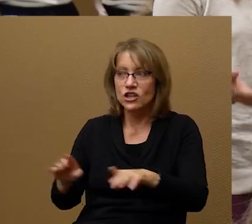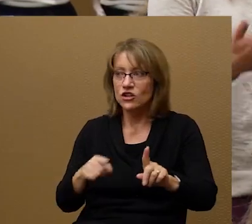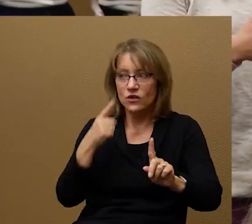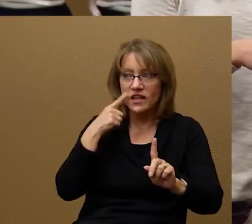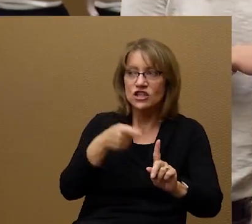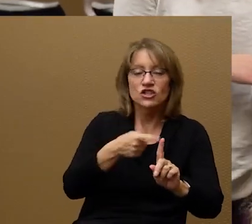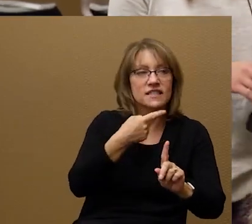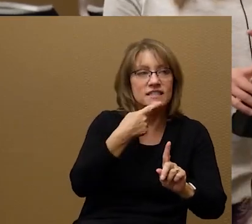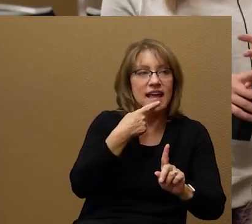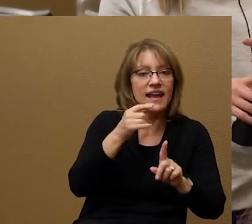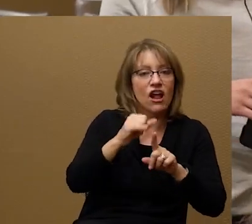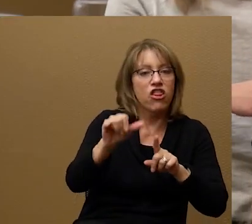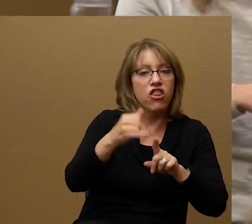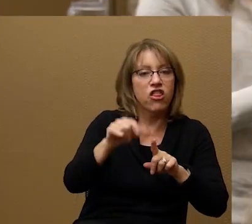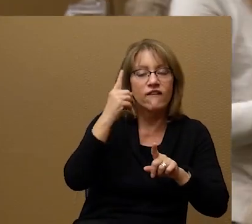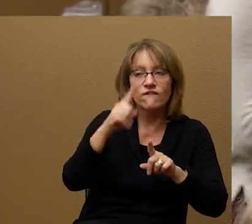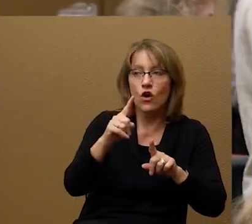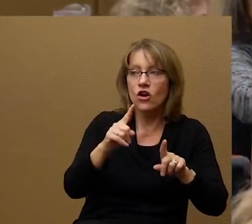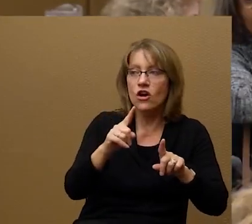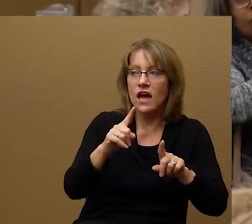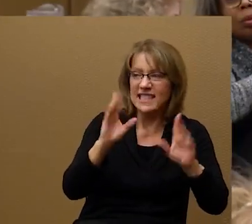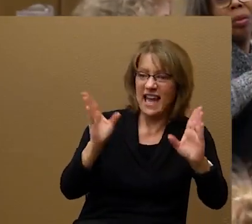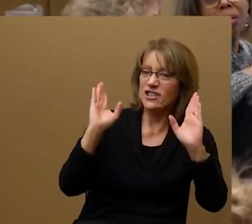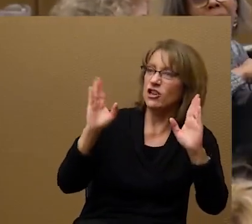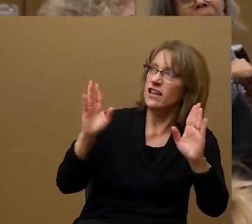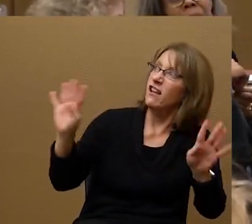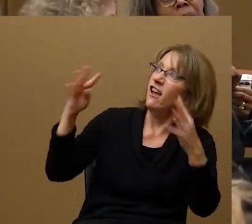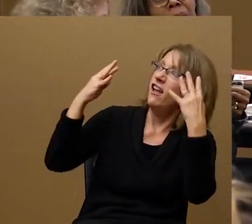attention? And we'll talk about functions of behavior later.